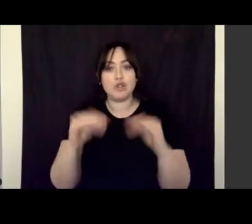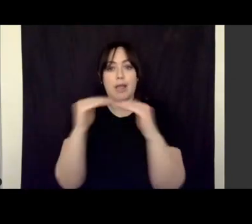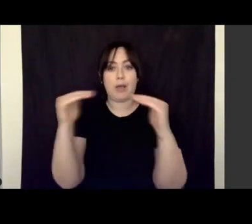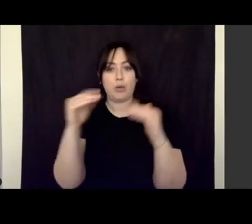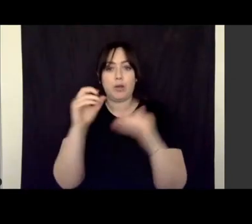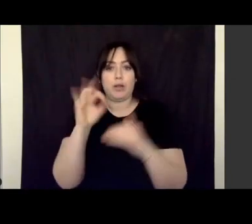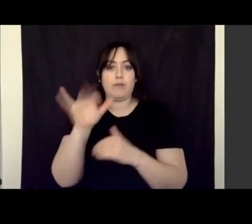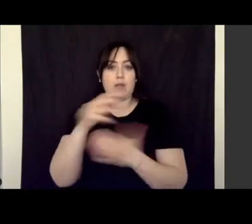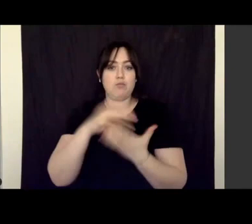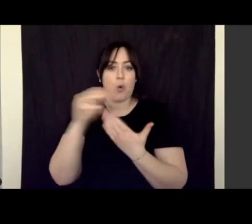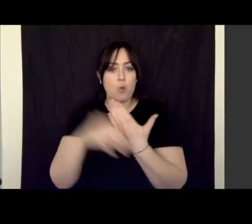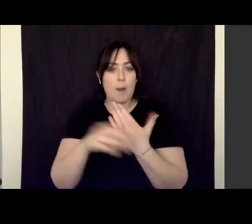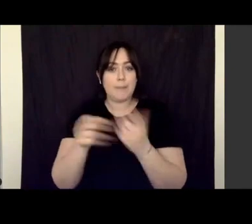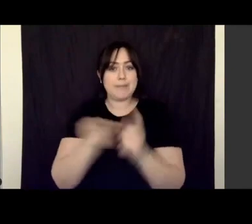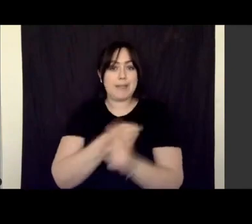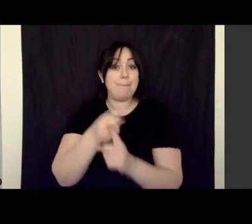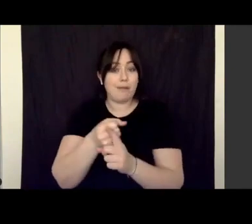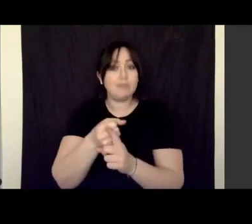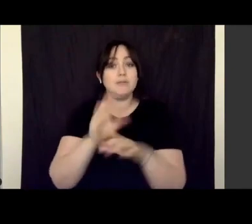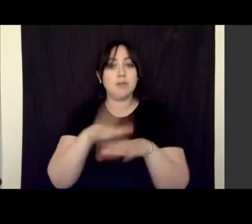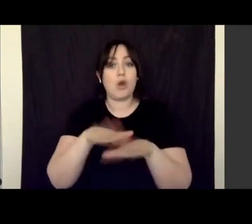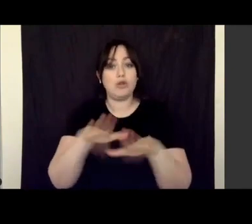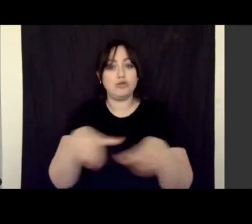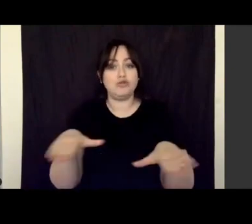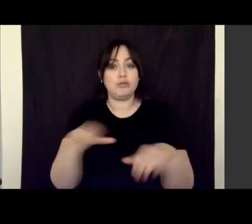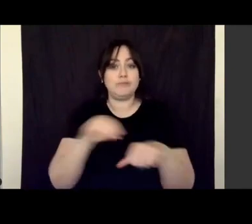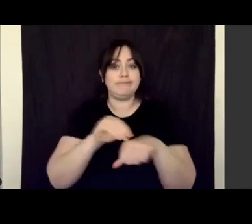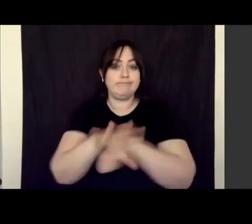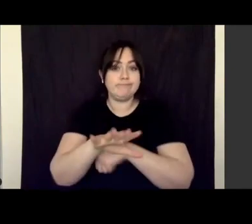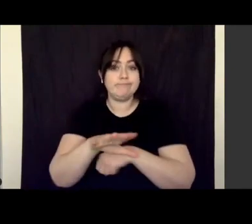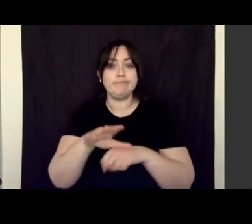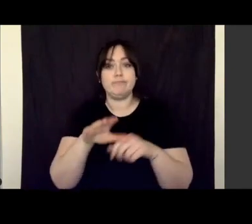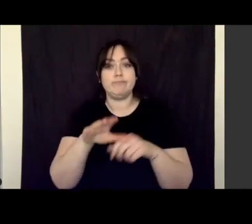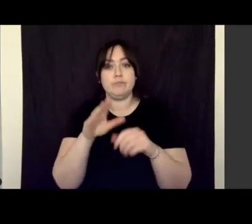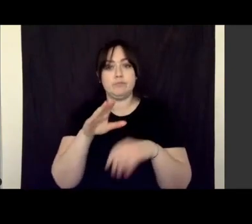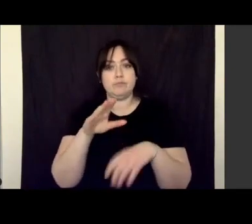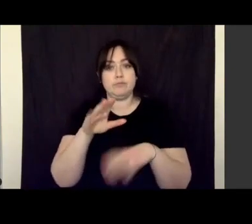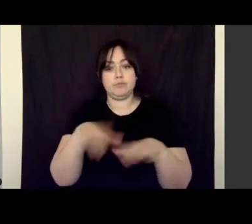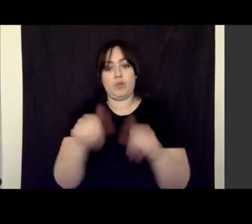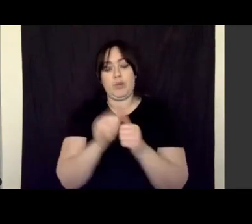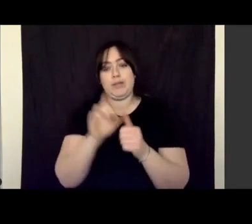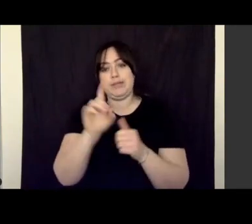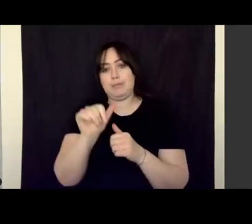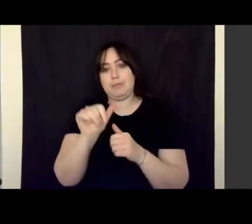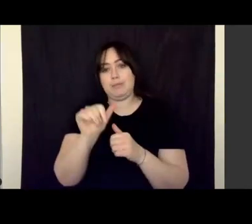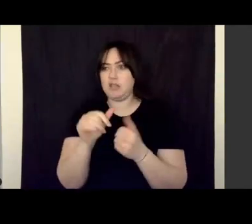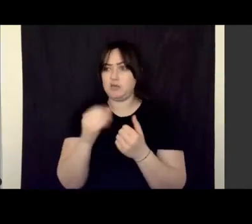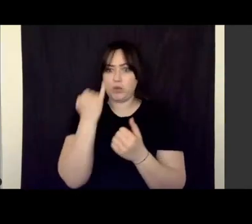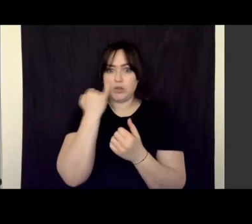an intervention, and I want to see, is the effect of the intervention equal for